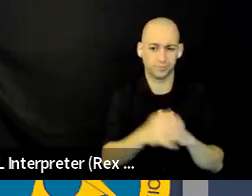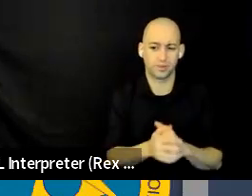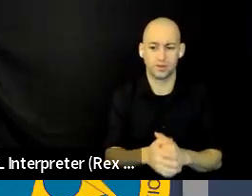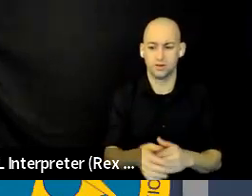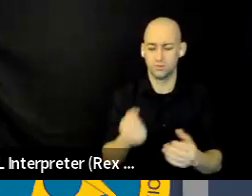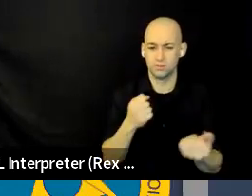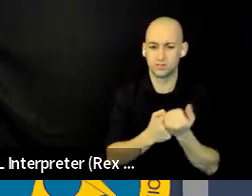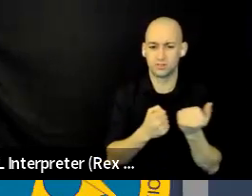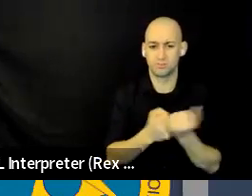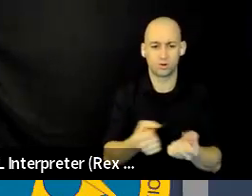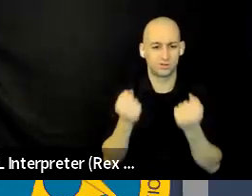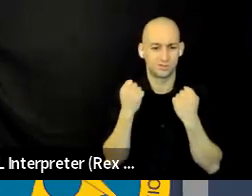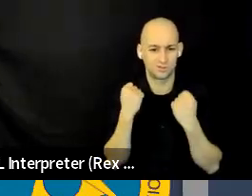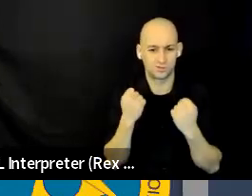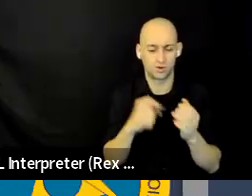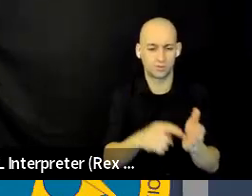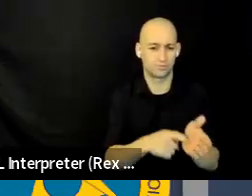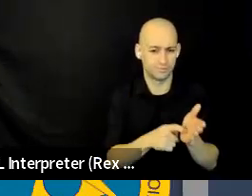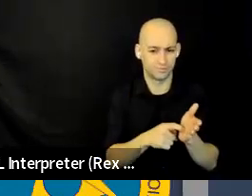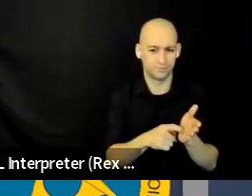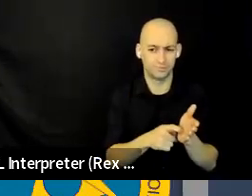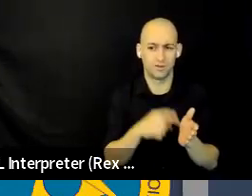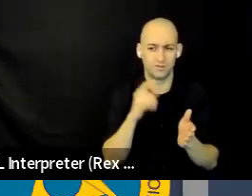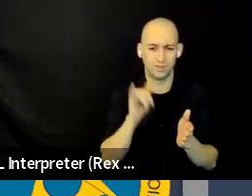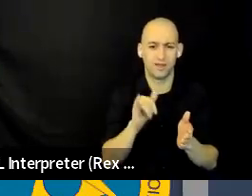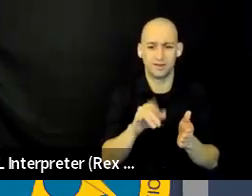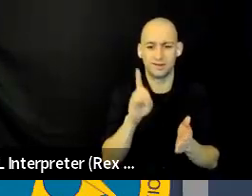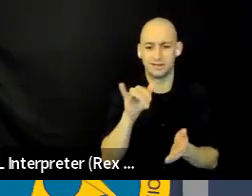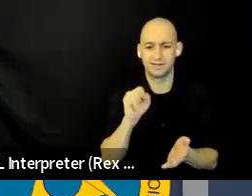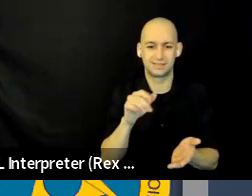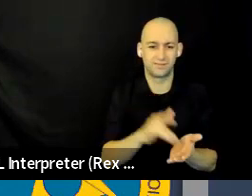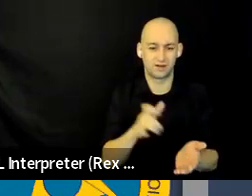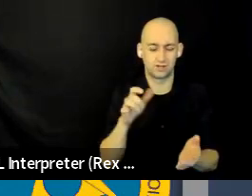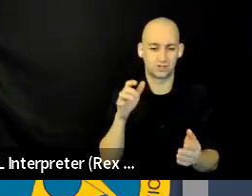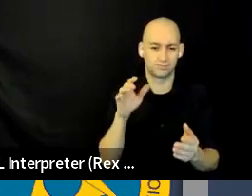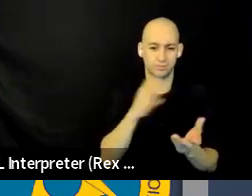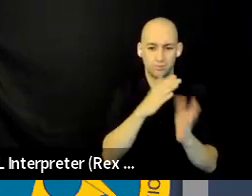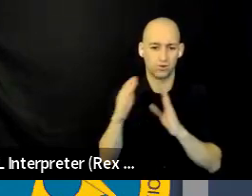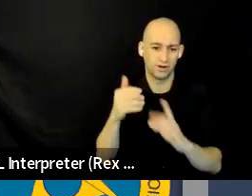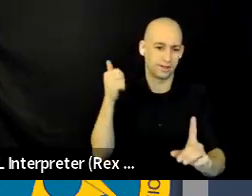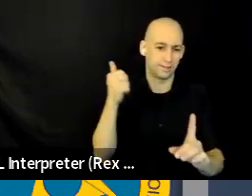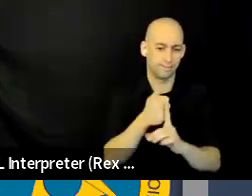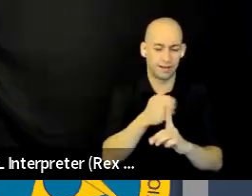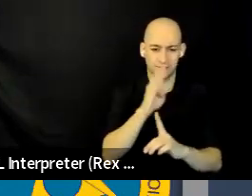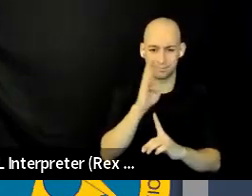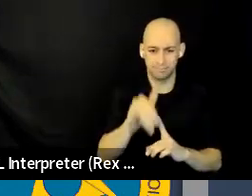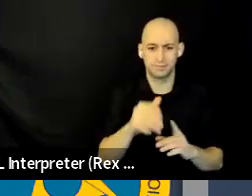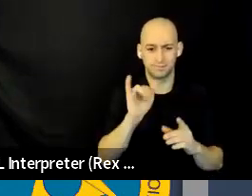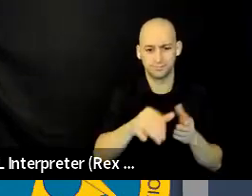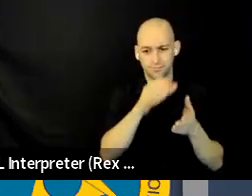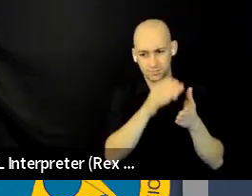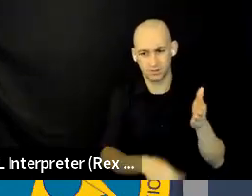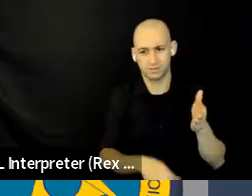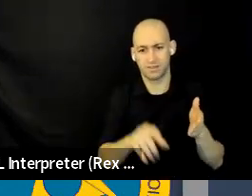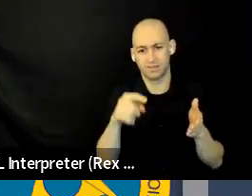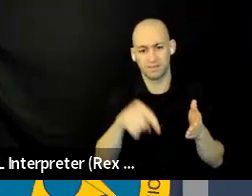for the VMT accessibility, disadvantaged community access and traffic impacts, and passenger mode shift categories. These metrics,